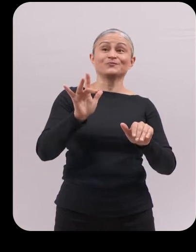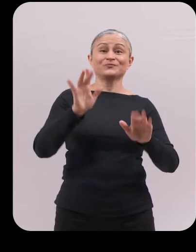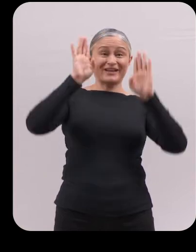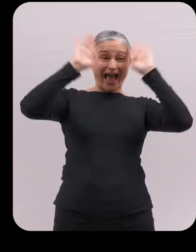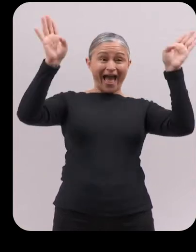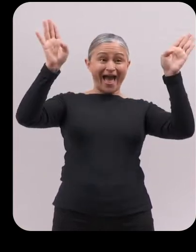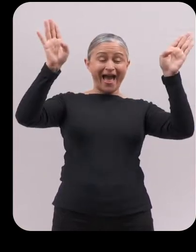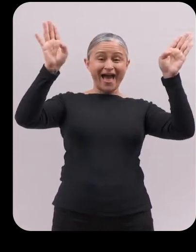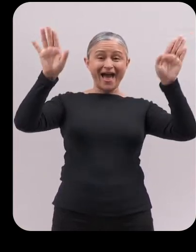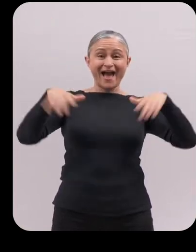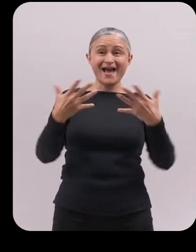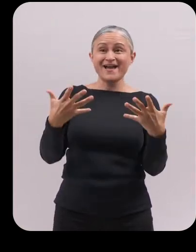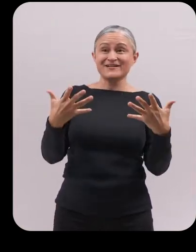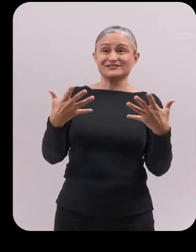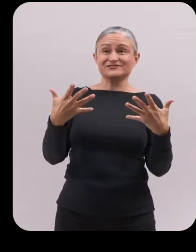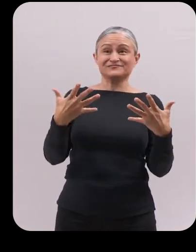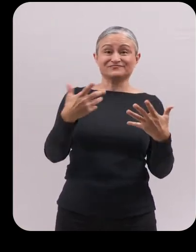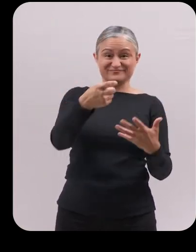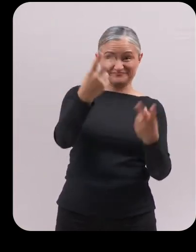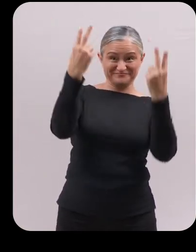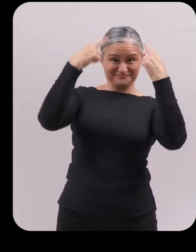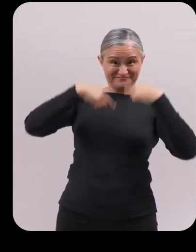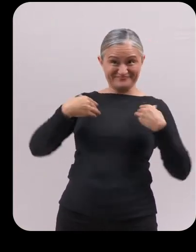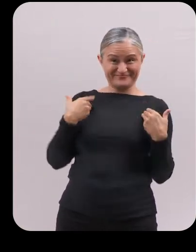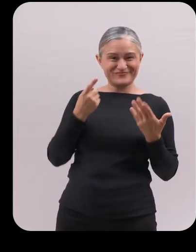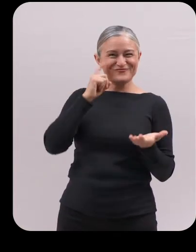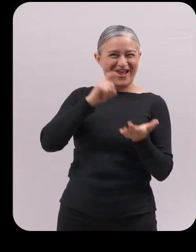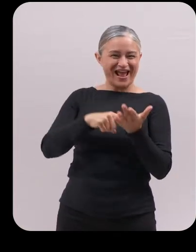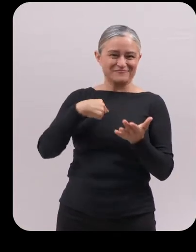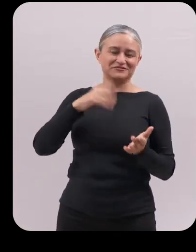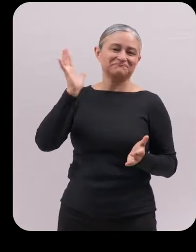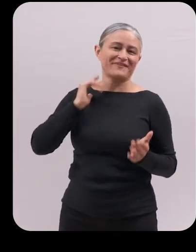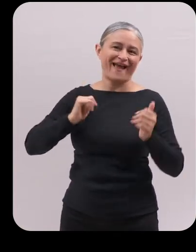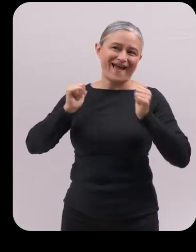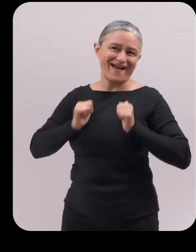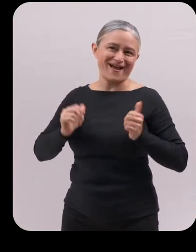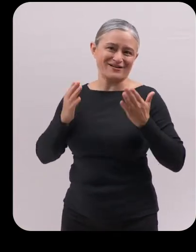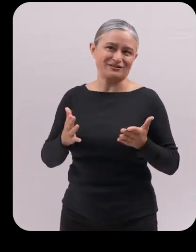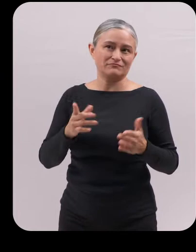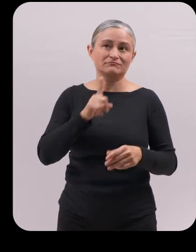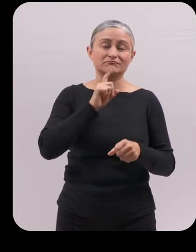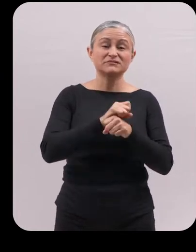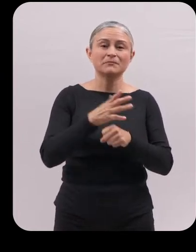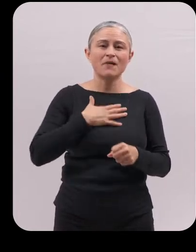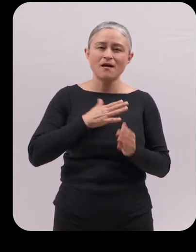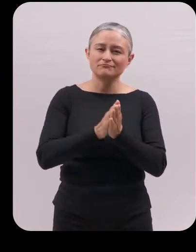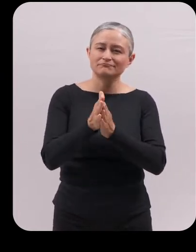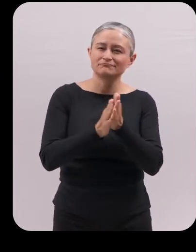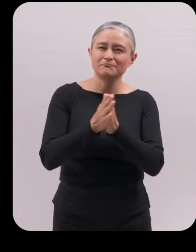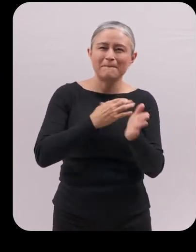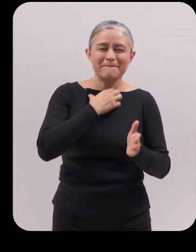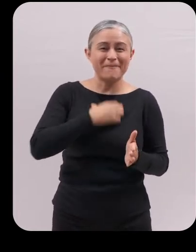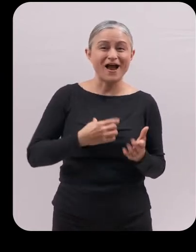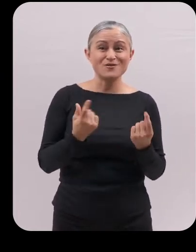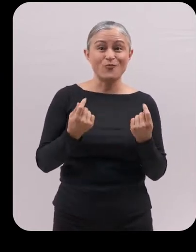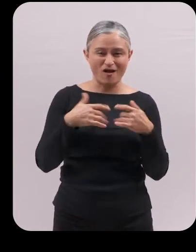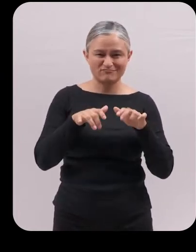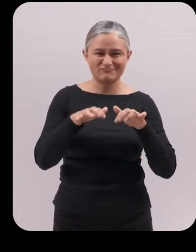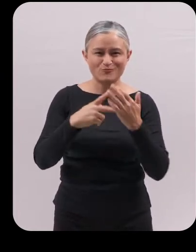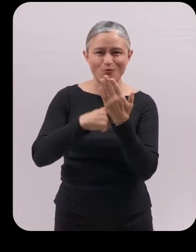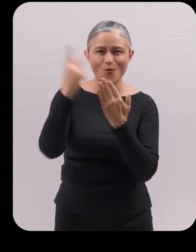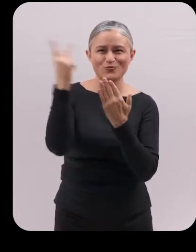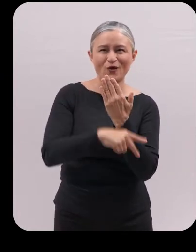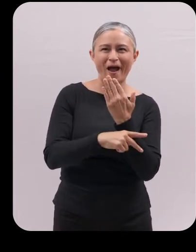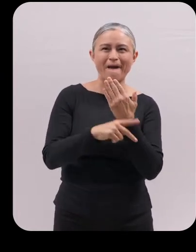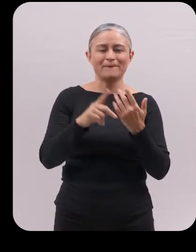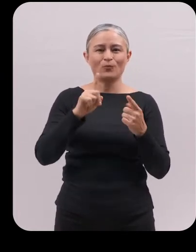Hey! You may recognize me from my acting work, but my real passion is programming. When I'm in the zone,